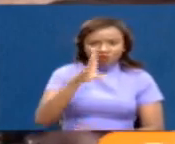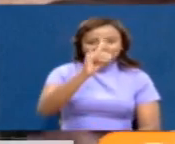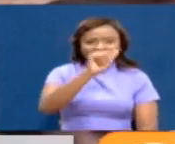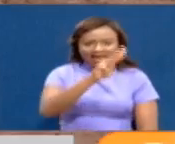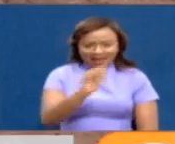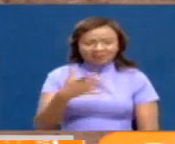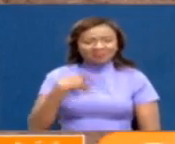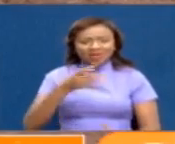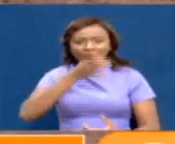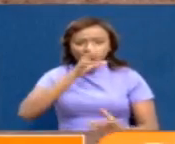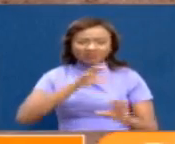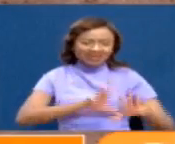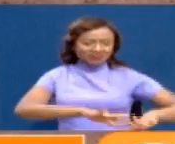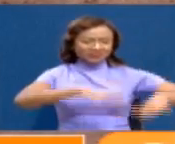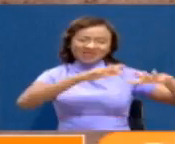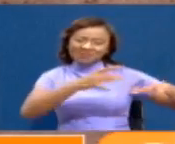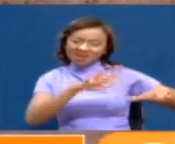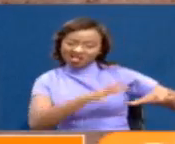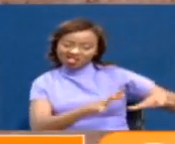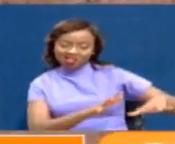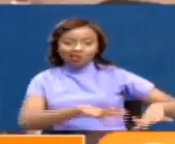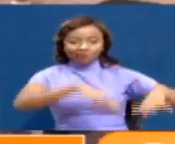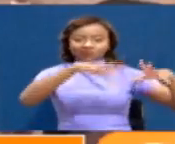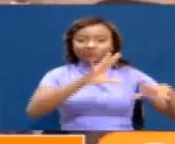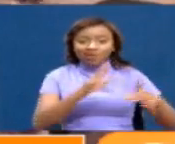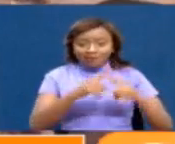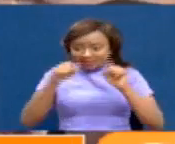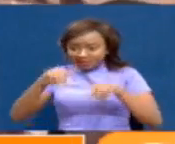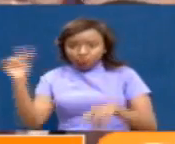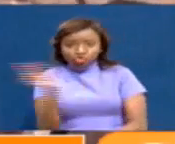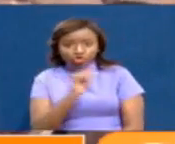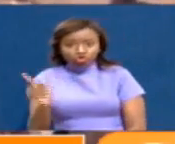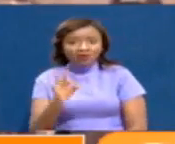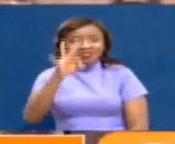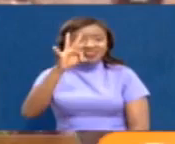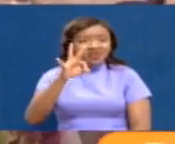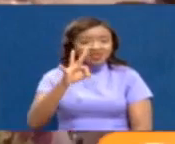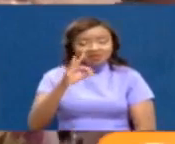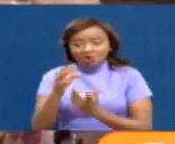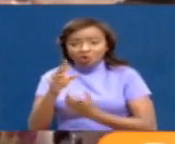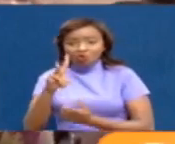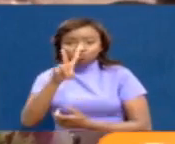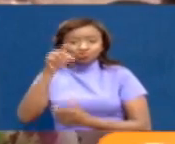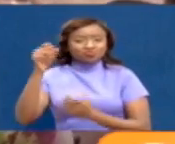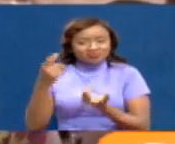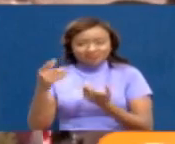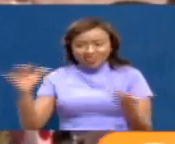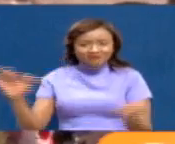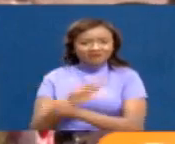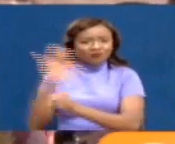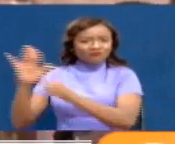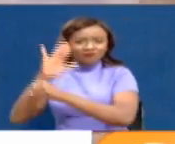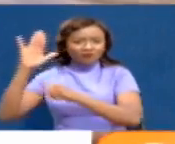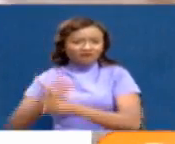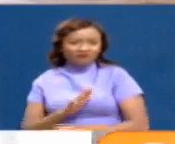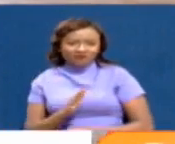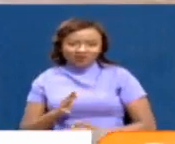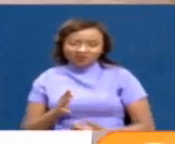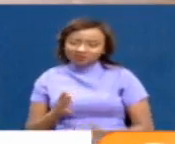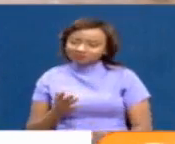after 10 years. Saa hii ni miezi miwili mitatu. Hizo dam sijui squeeze zimejengwa vipi na zinaenda